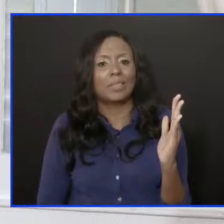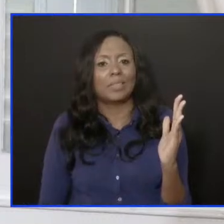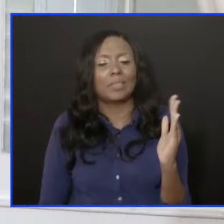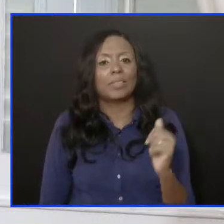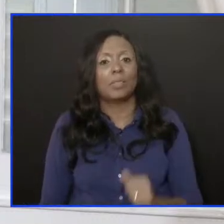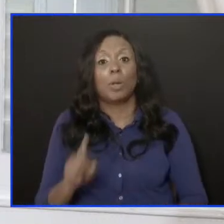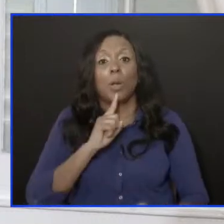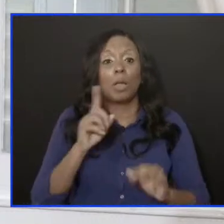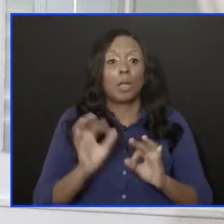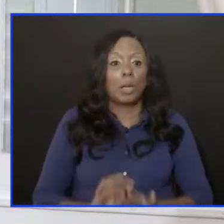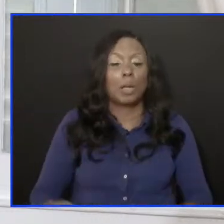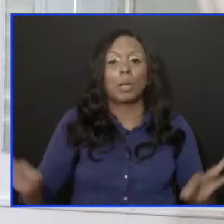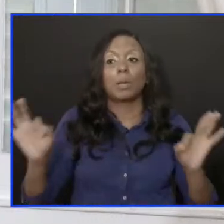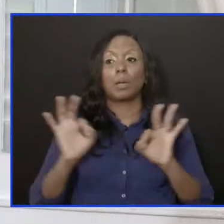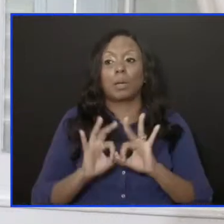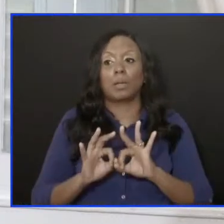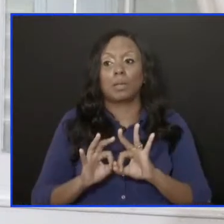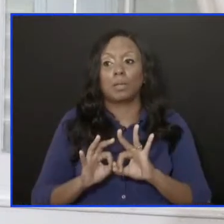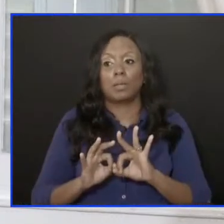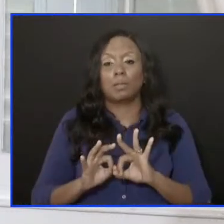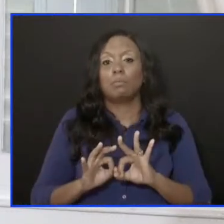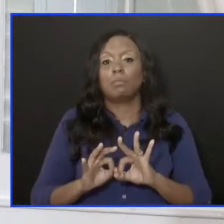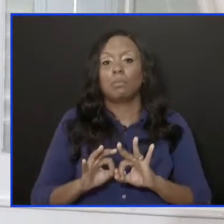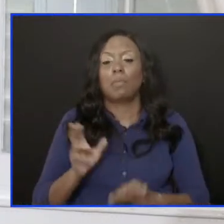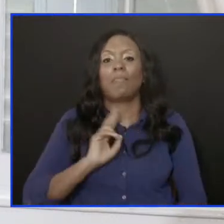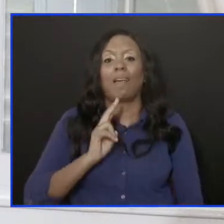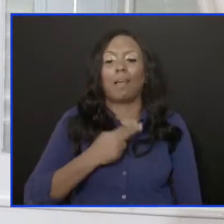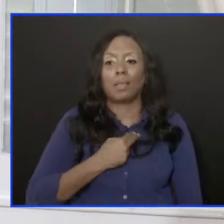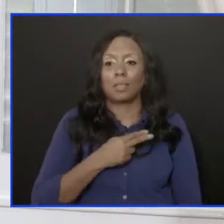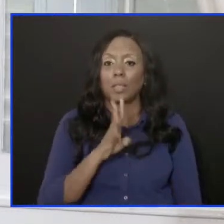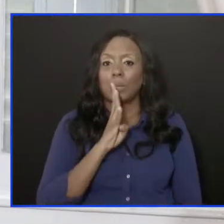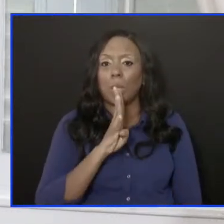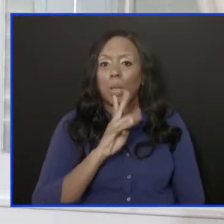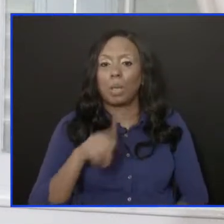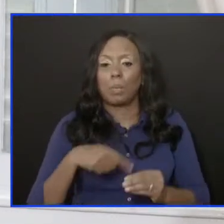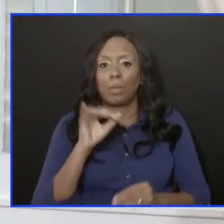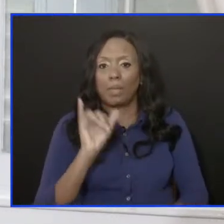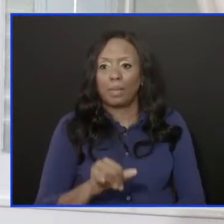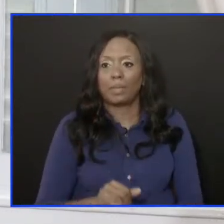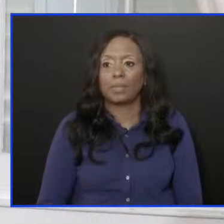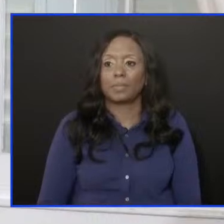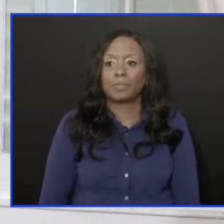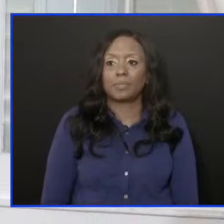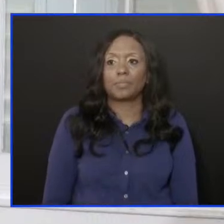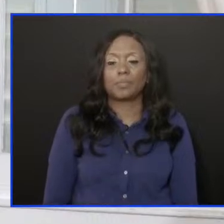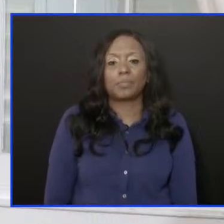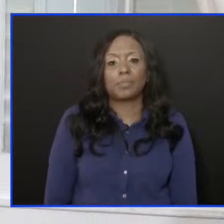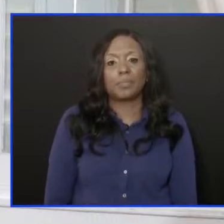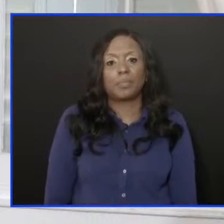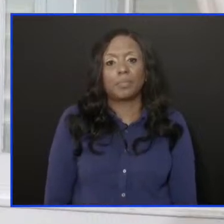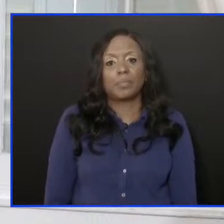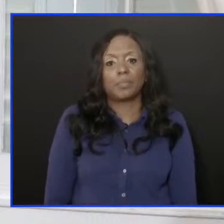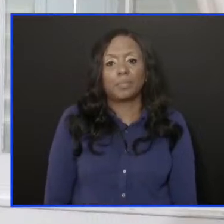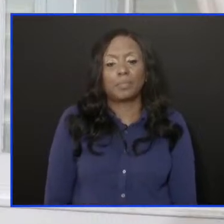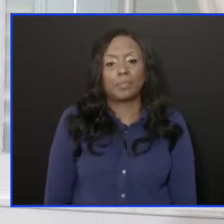I think it's important for us to be able to say something about this. But the other important reason for me as Minister of Health and Wellness